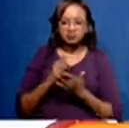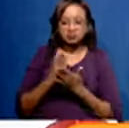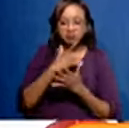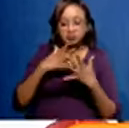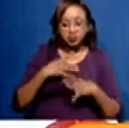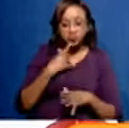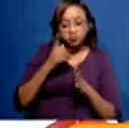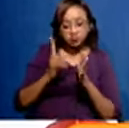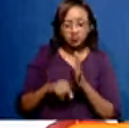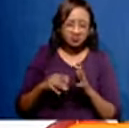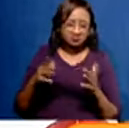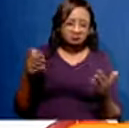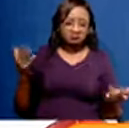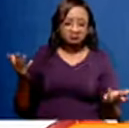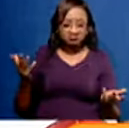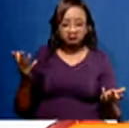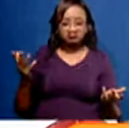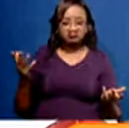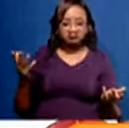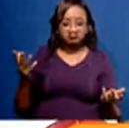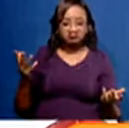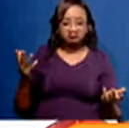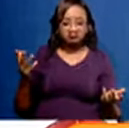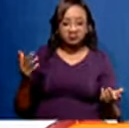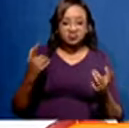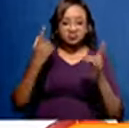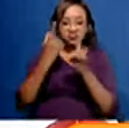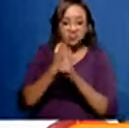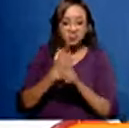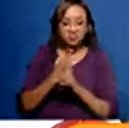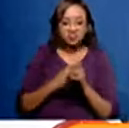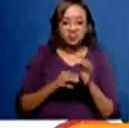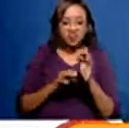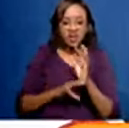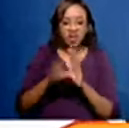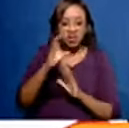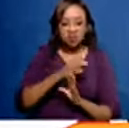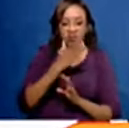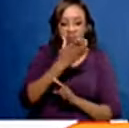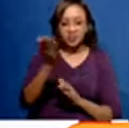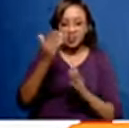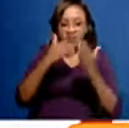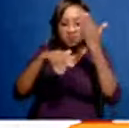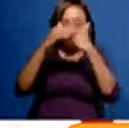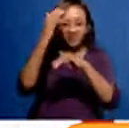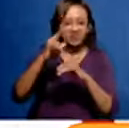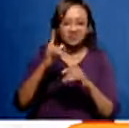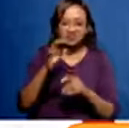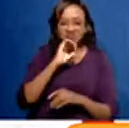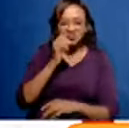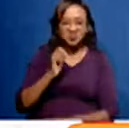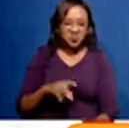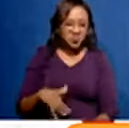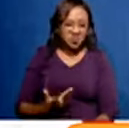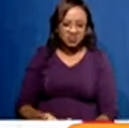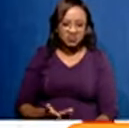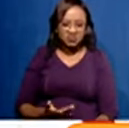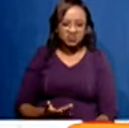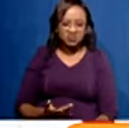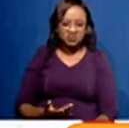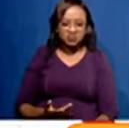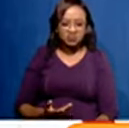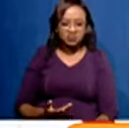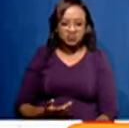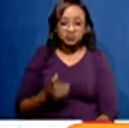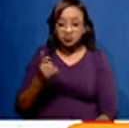what, some of the curricula in the university is outdated. Mm-hmm. You were talking about a million people mm-hmm.